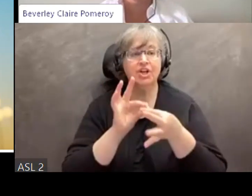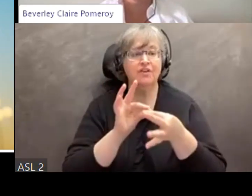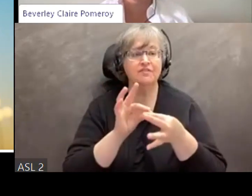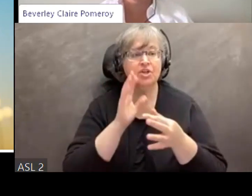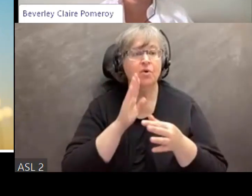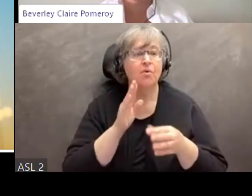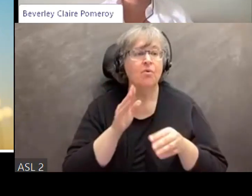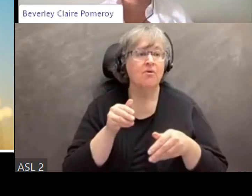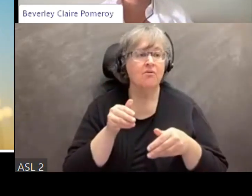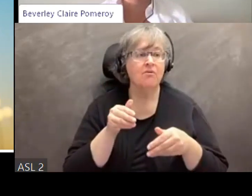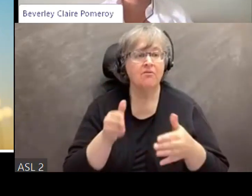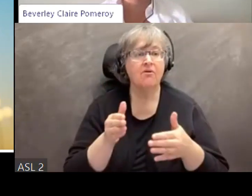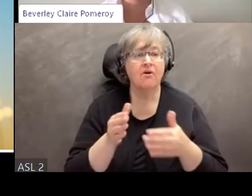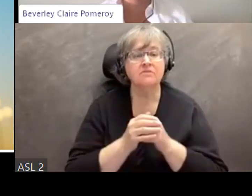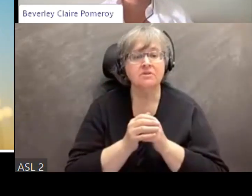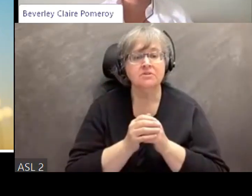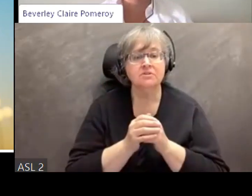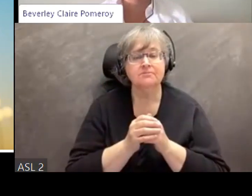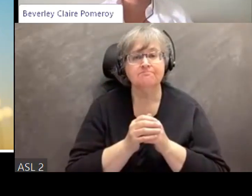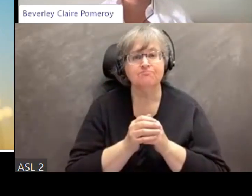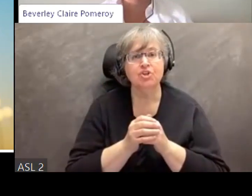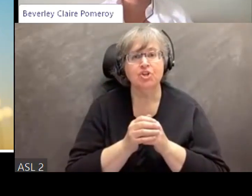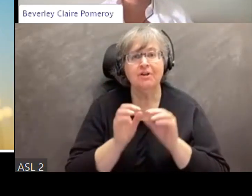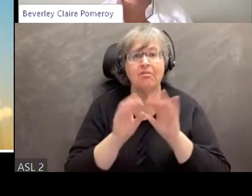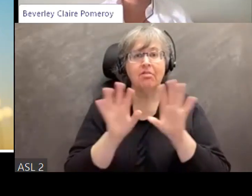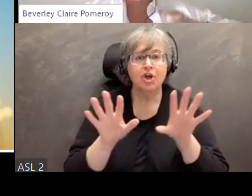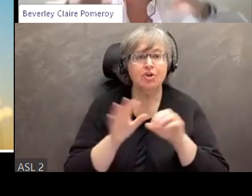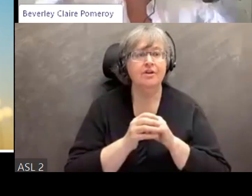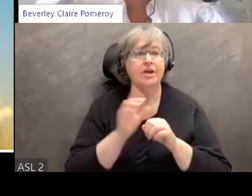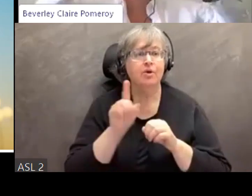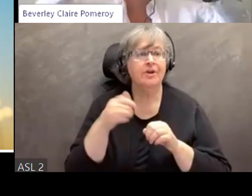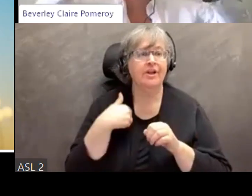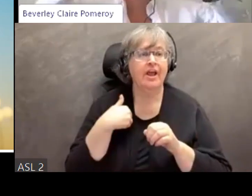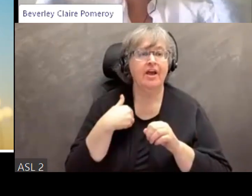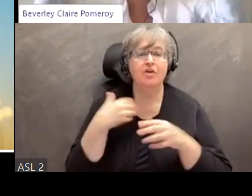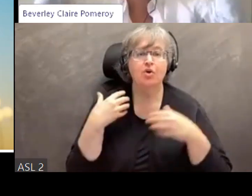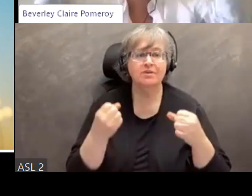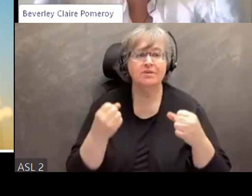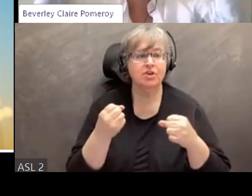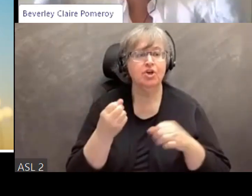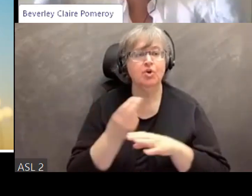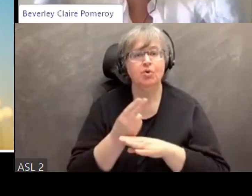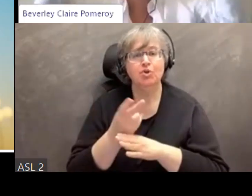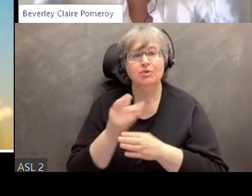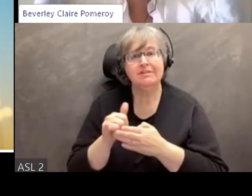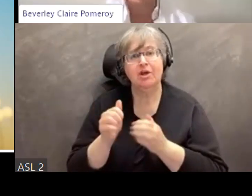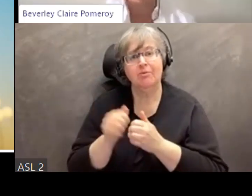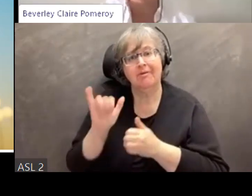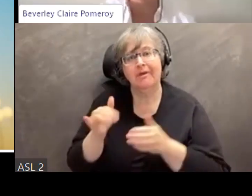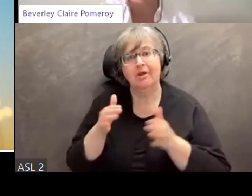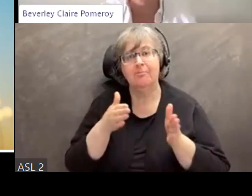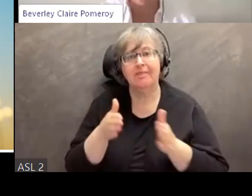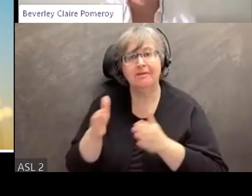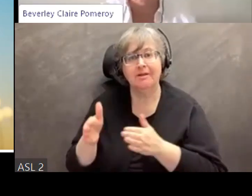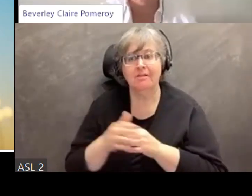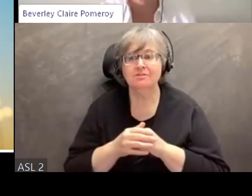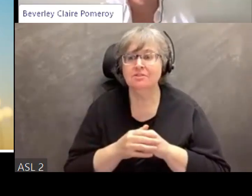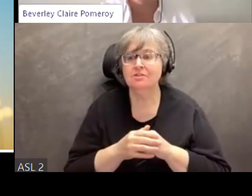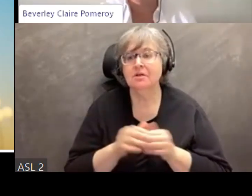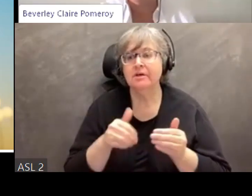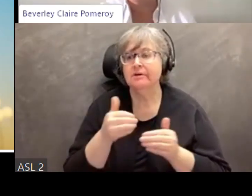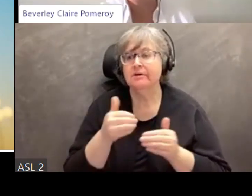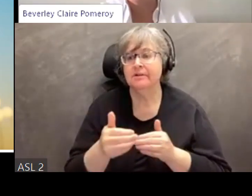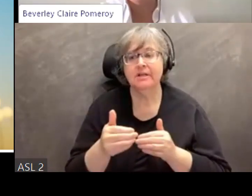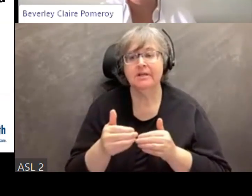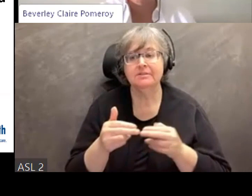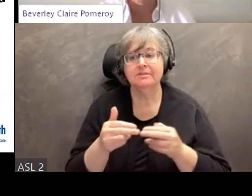contribute, clarity of expectations, activating resiliency, and putting the TRIP principles into action through that methodology. Next slide, please.